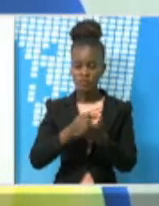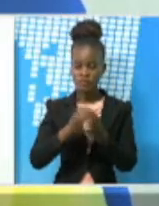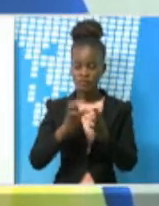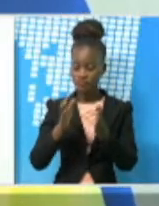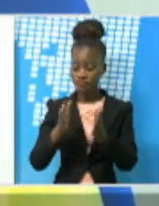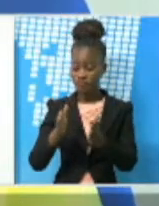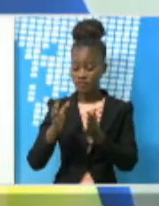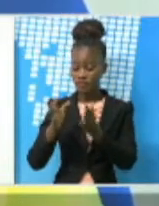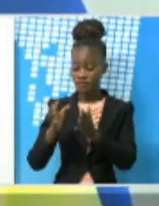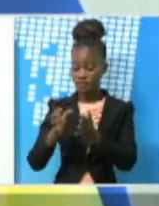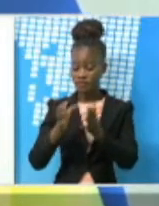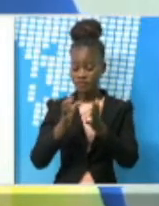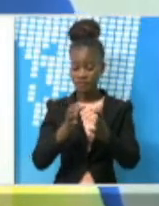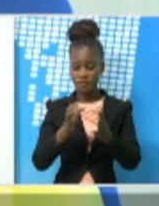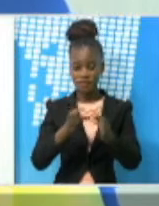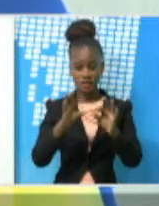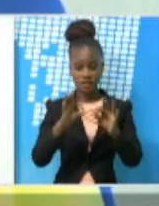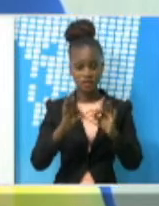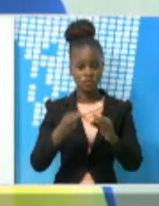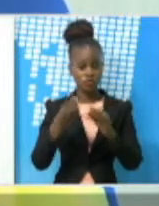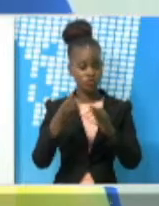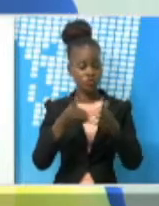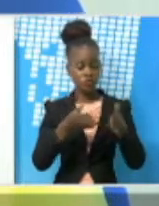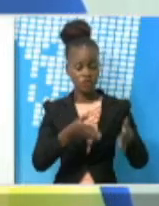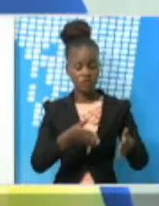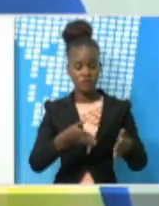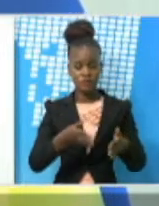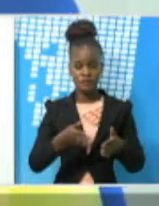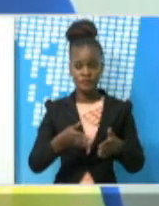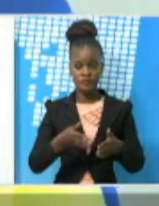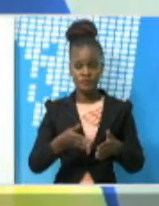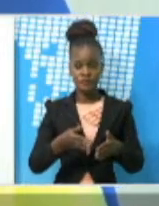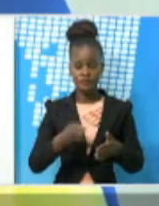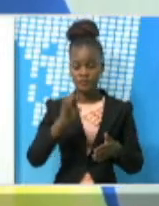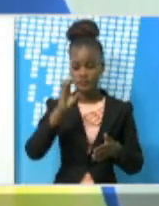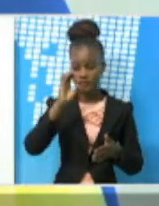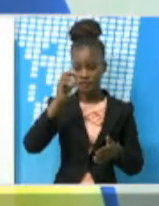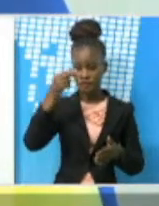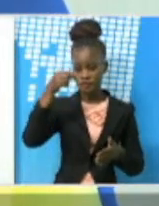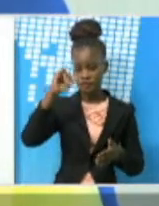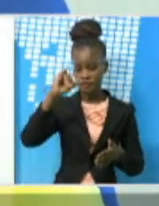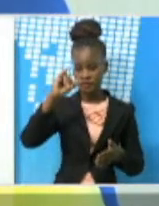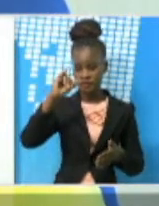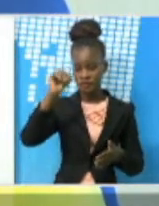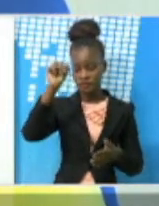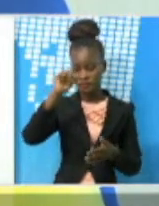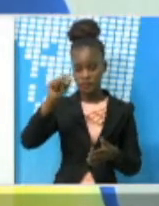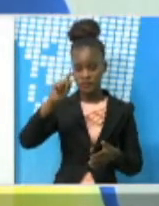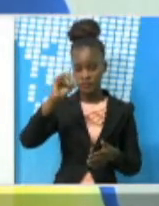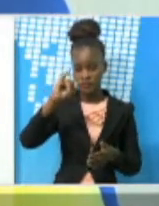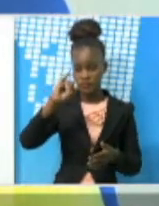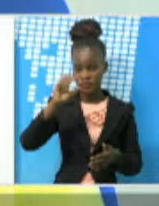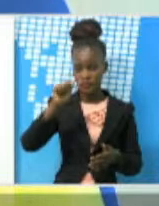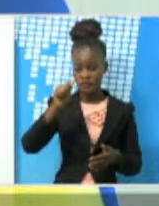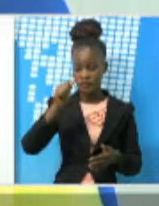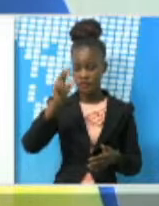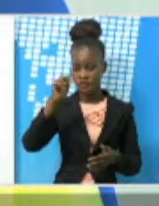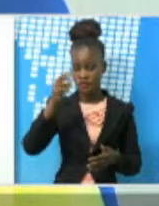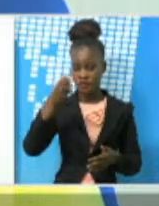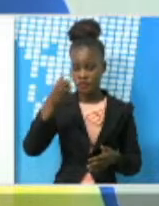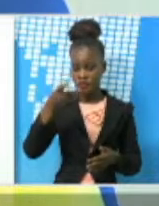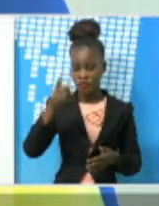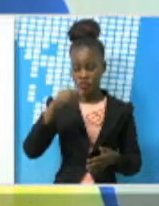these strategic projects, I'm with Christine Zake, the Director of Finance and Administration here